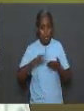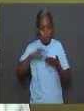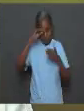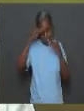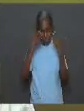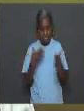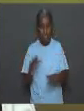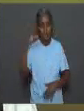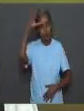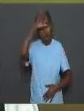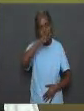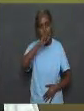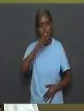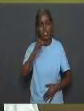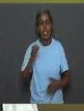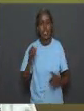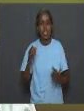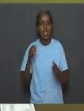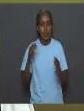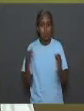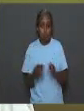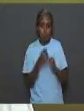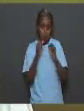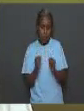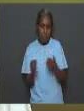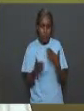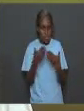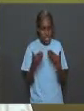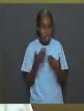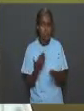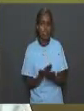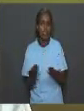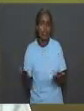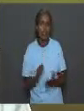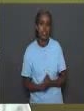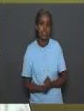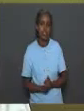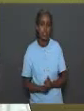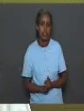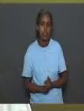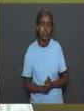We have learned to predict the probability of simple events.